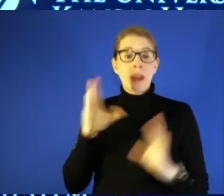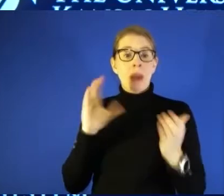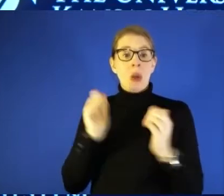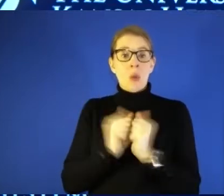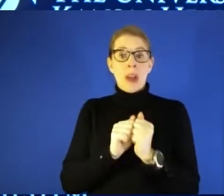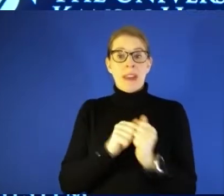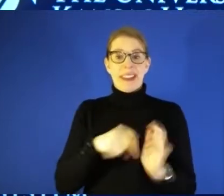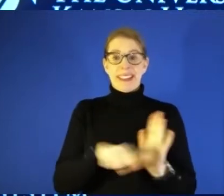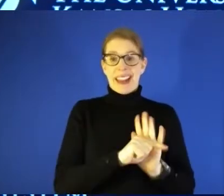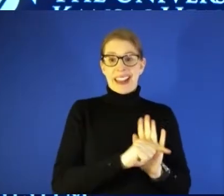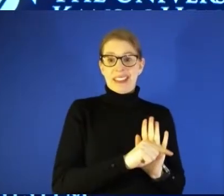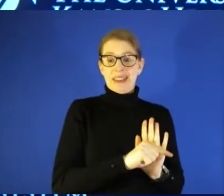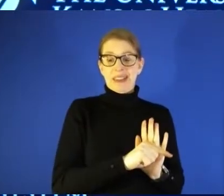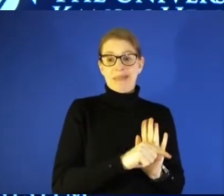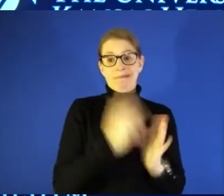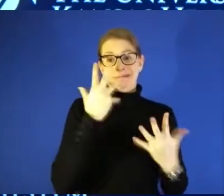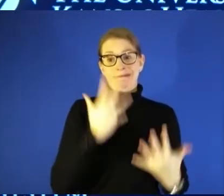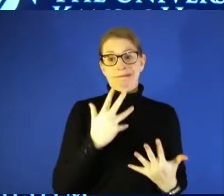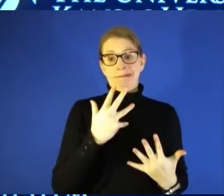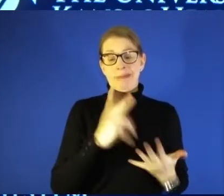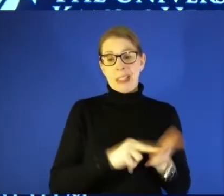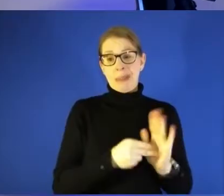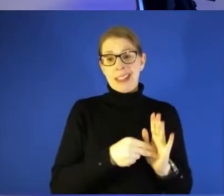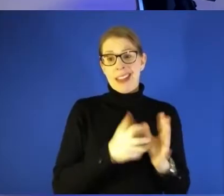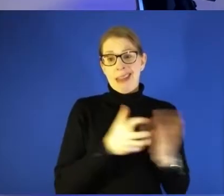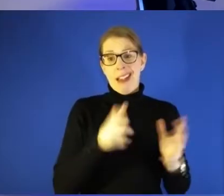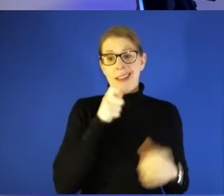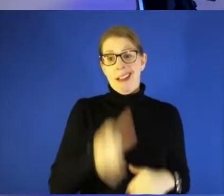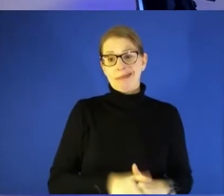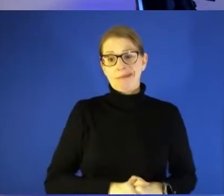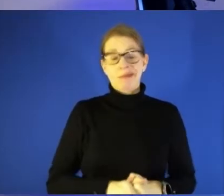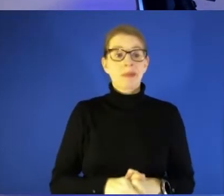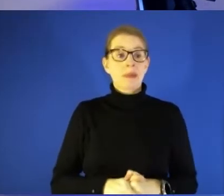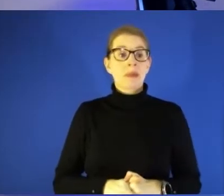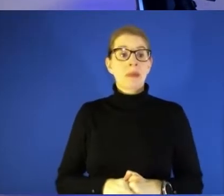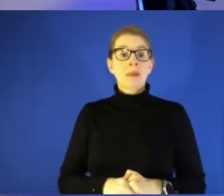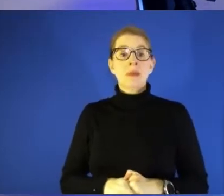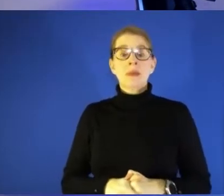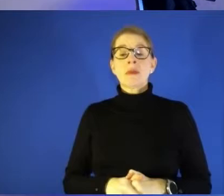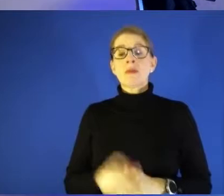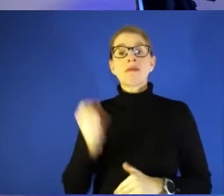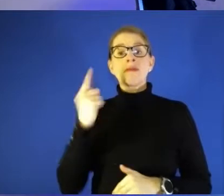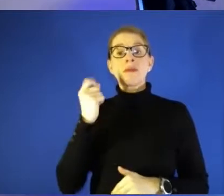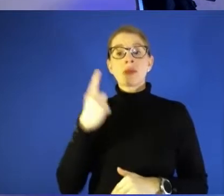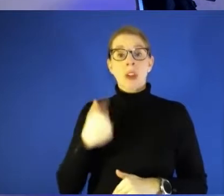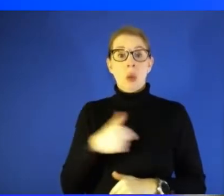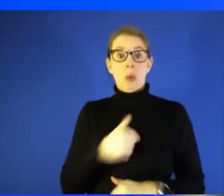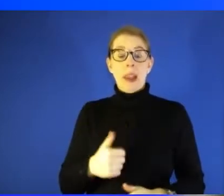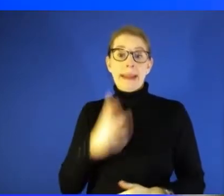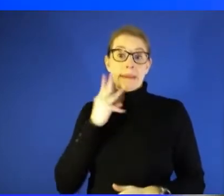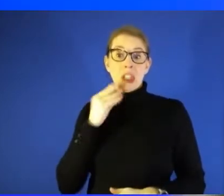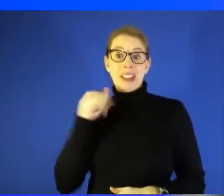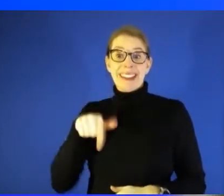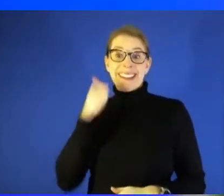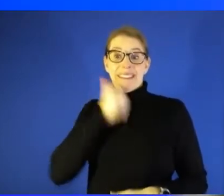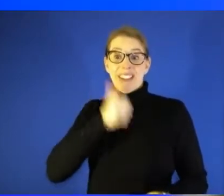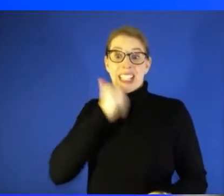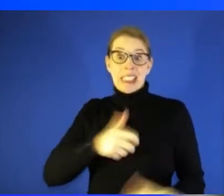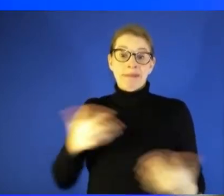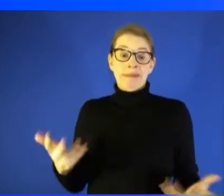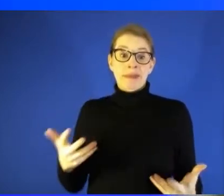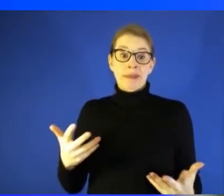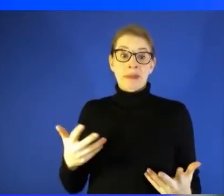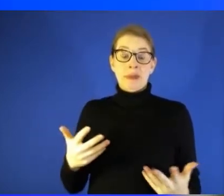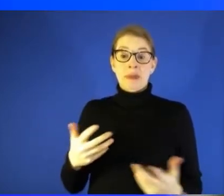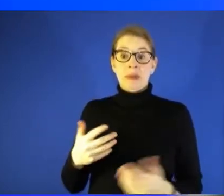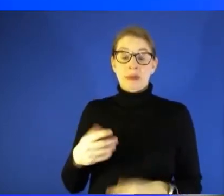negative, which unfortunately doesn't mean a whole lot. And in fairness, Jess, we live this every day. I mean, we're like neck deep in this,